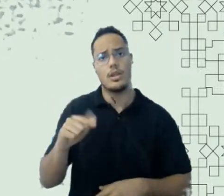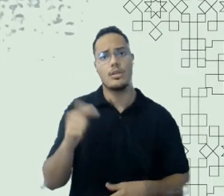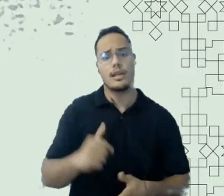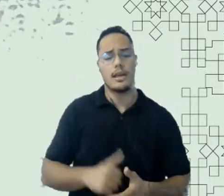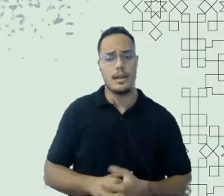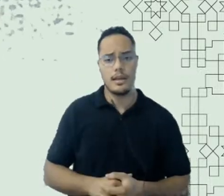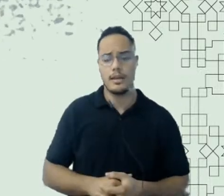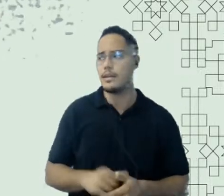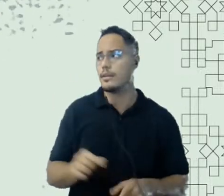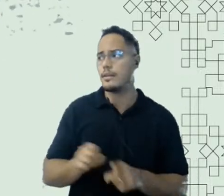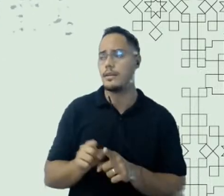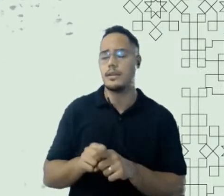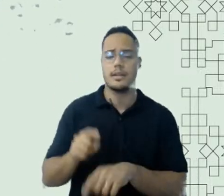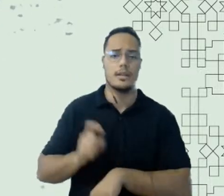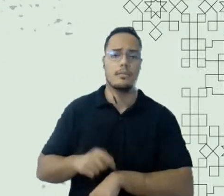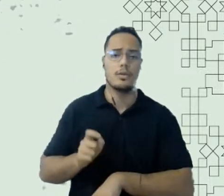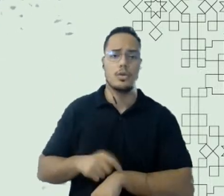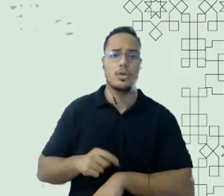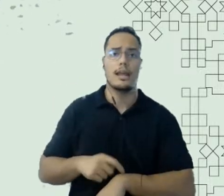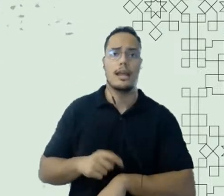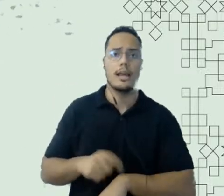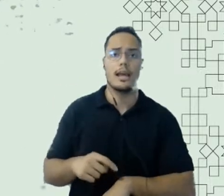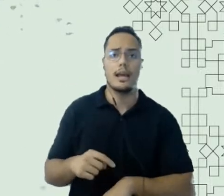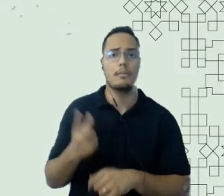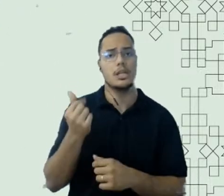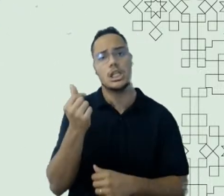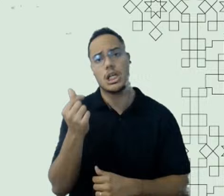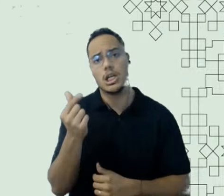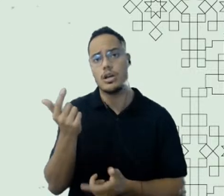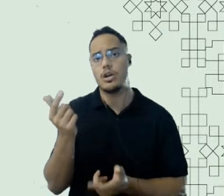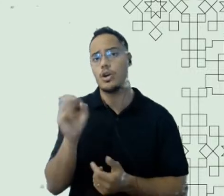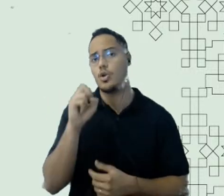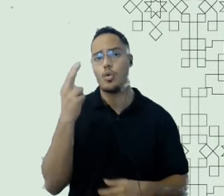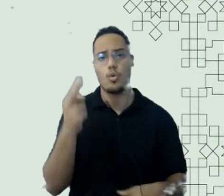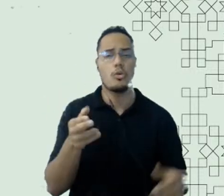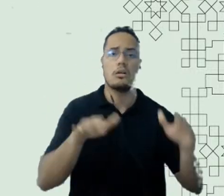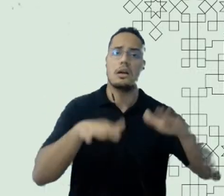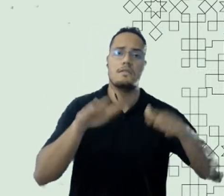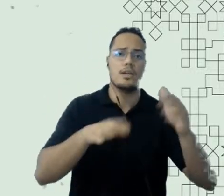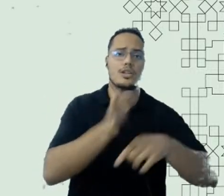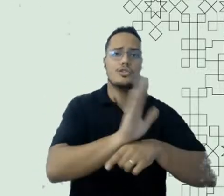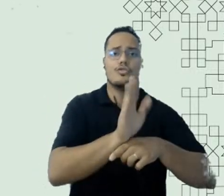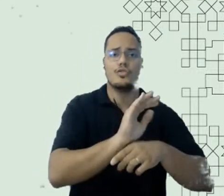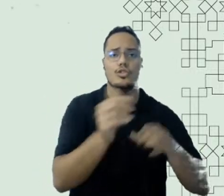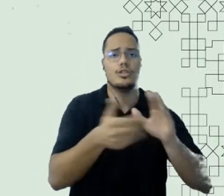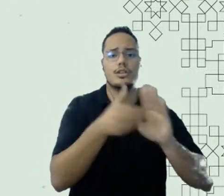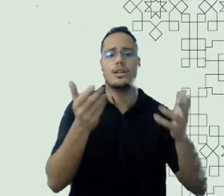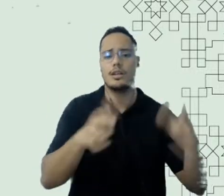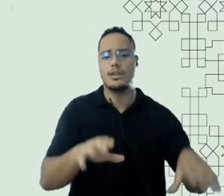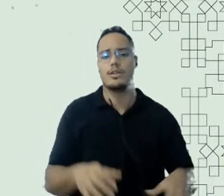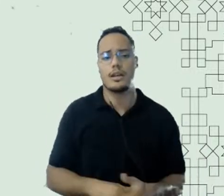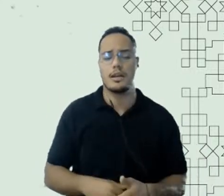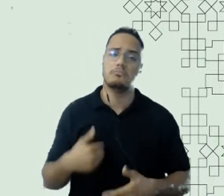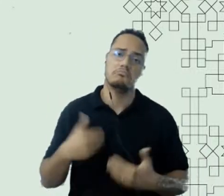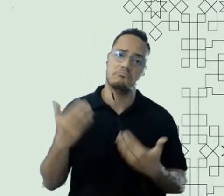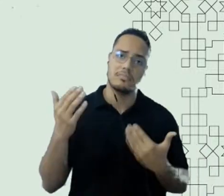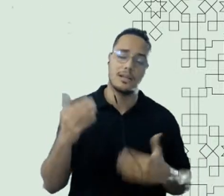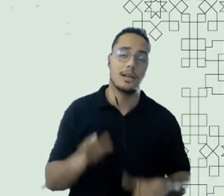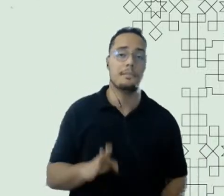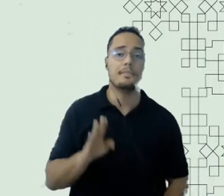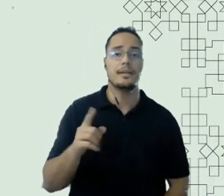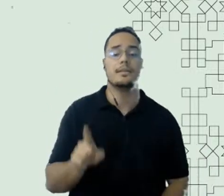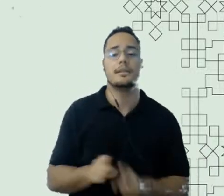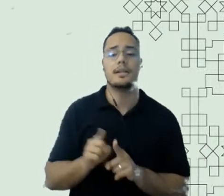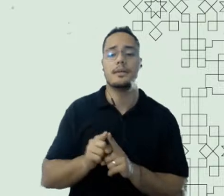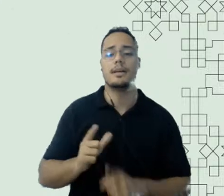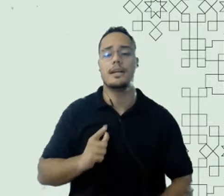me too. So, you know, no, I don't think that the question is also that, and let me go to my next